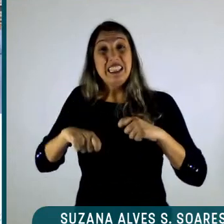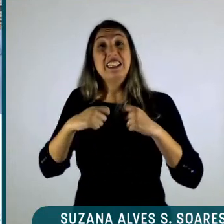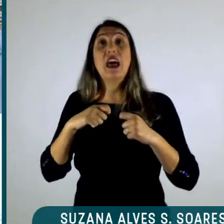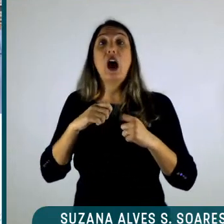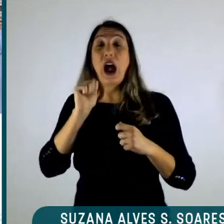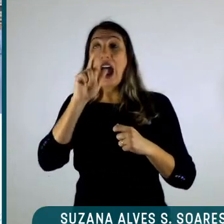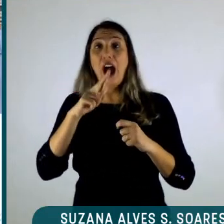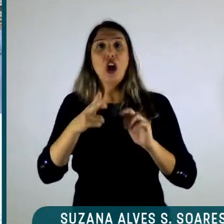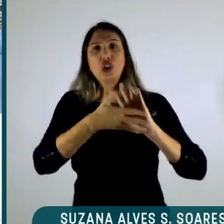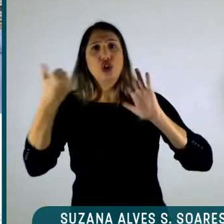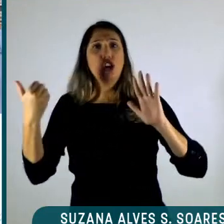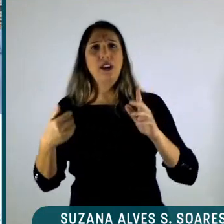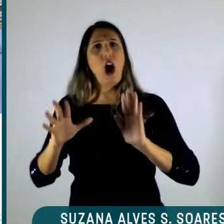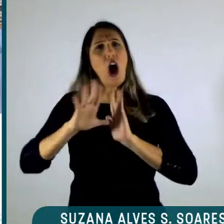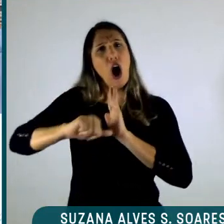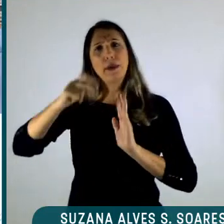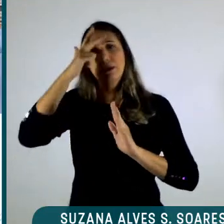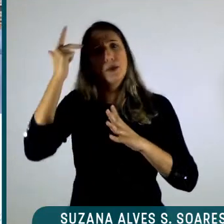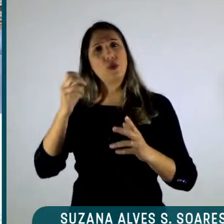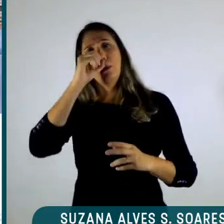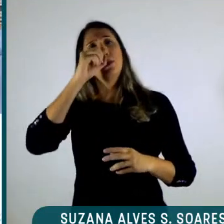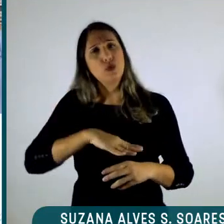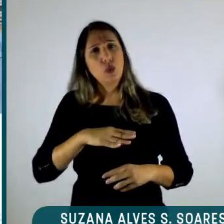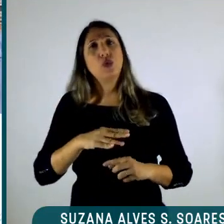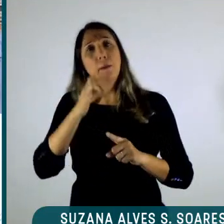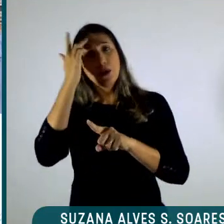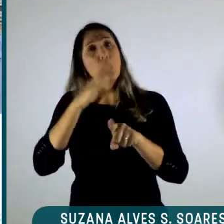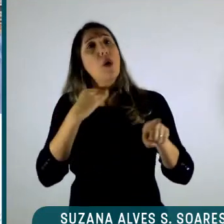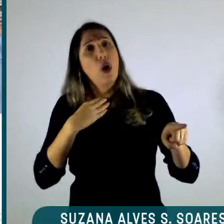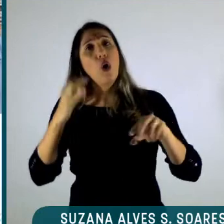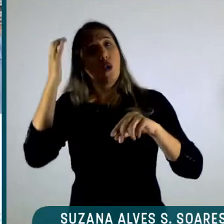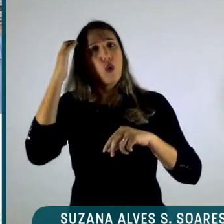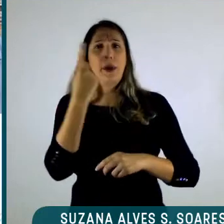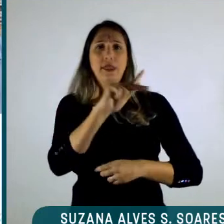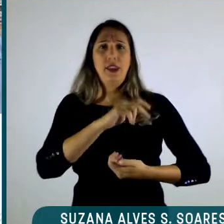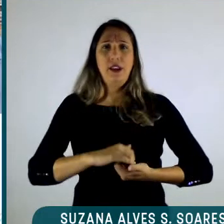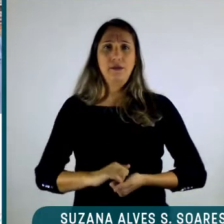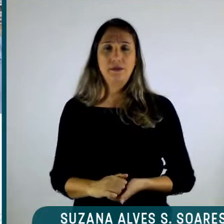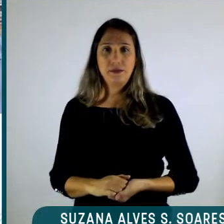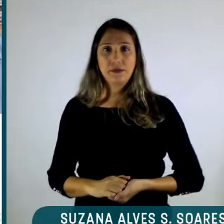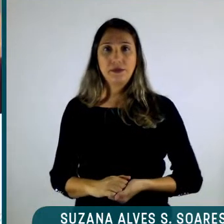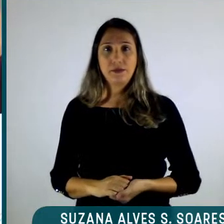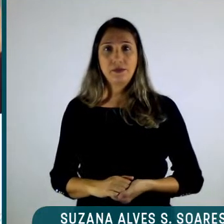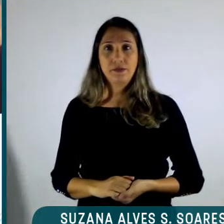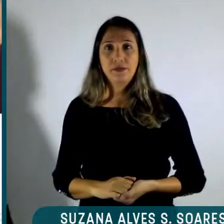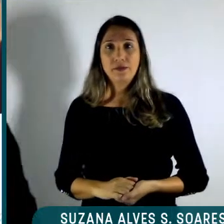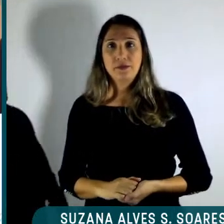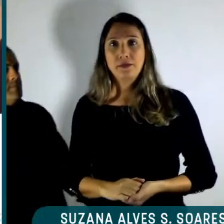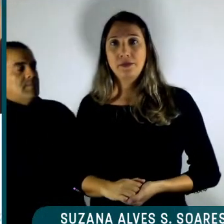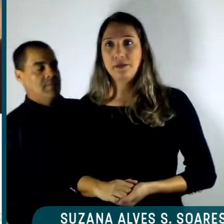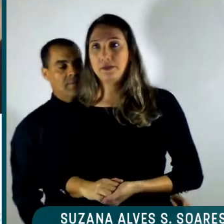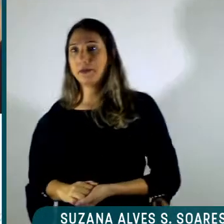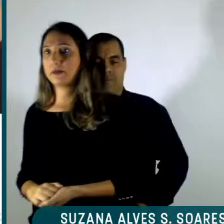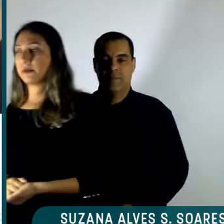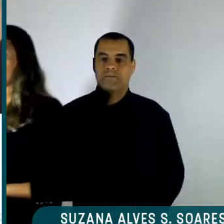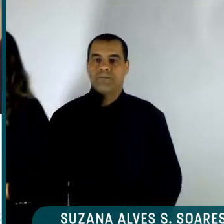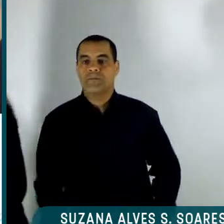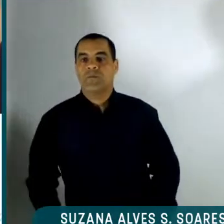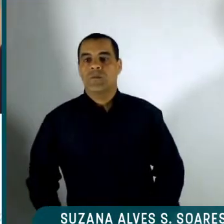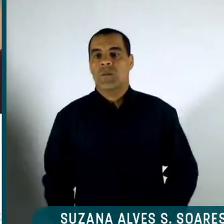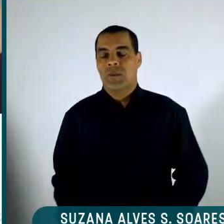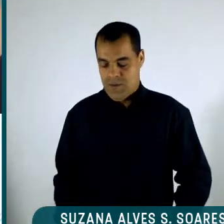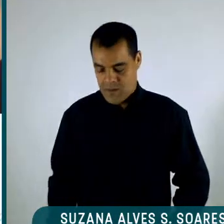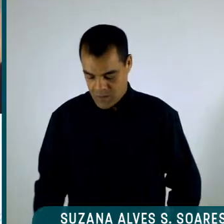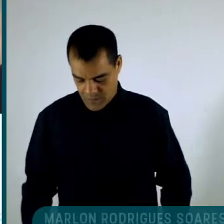and that have robbed from this system and caused indirectly many